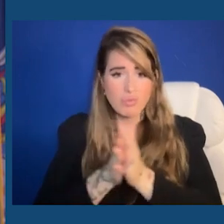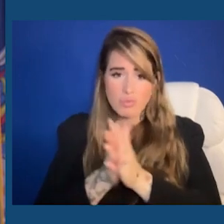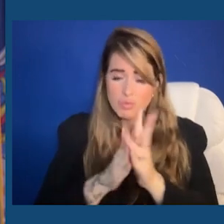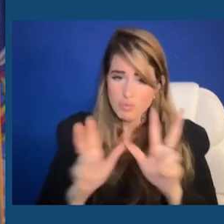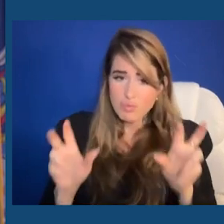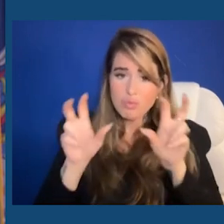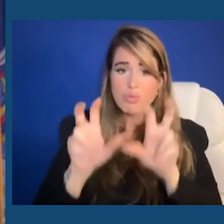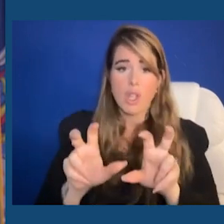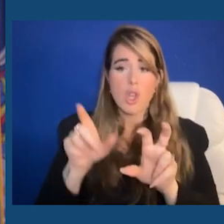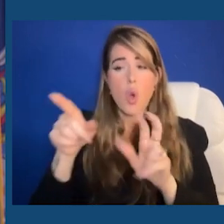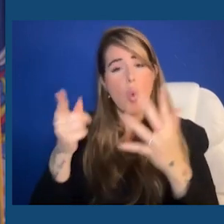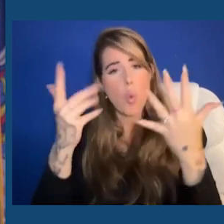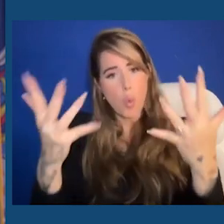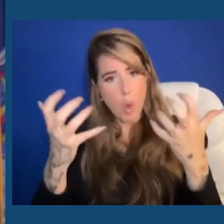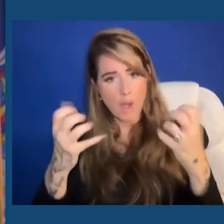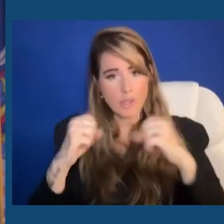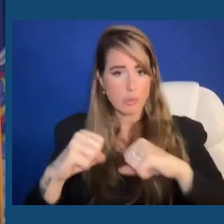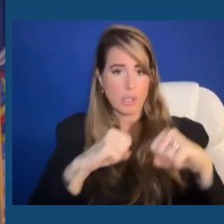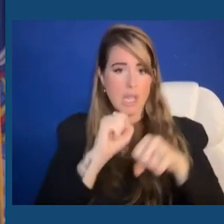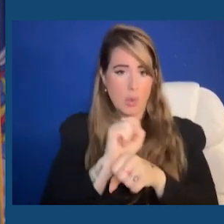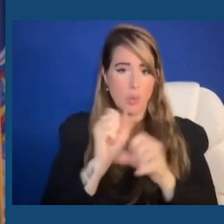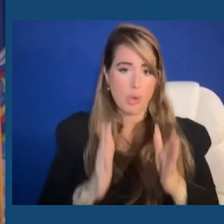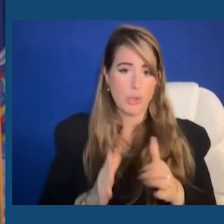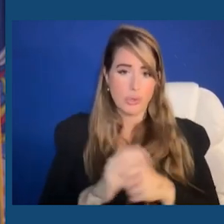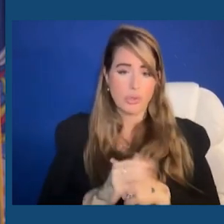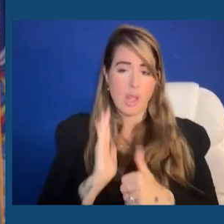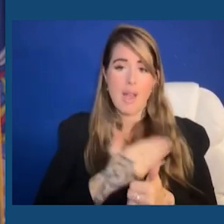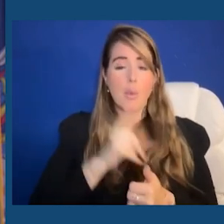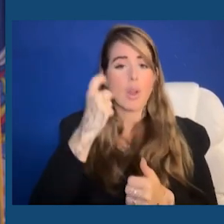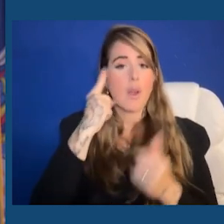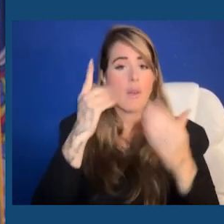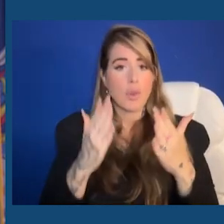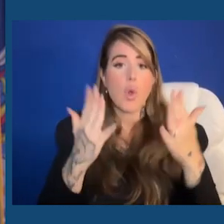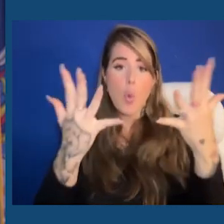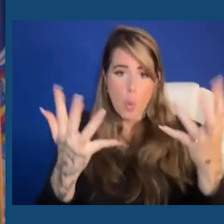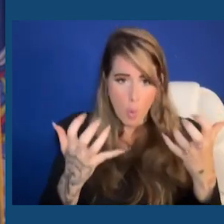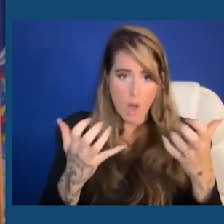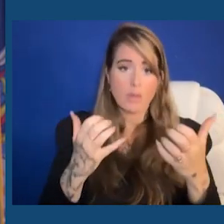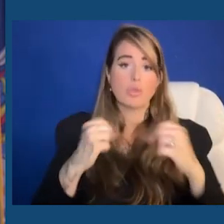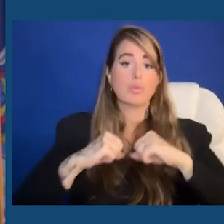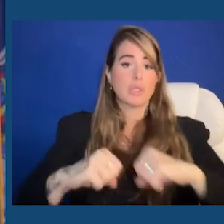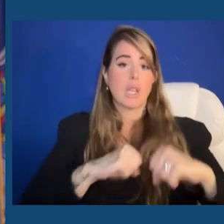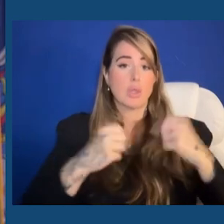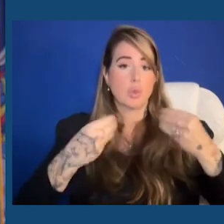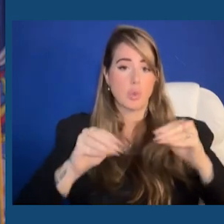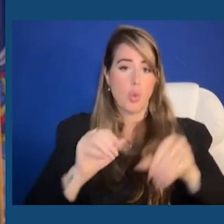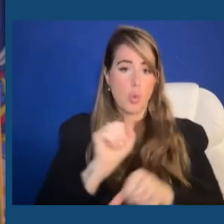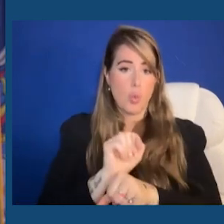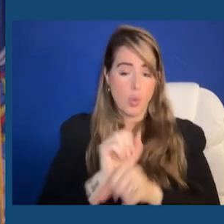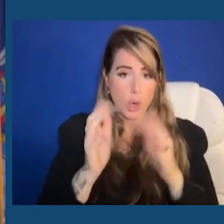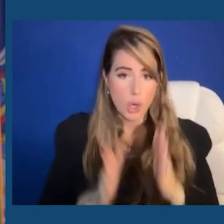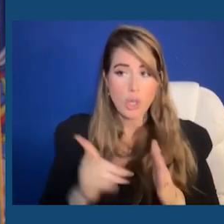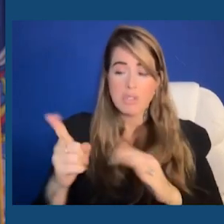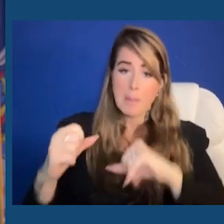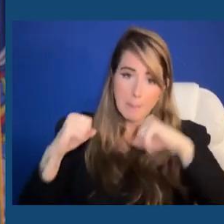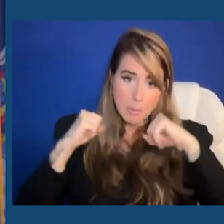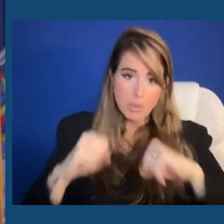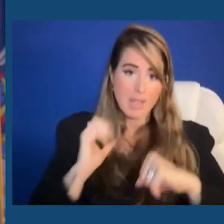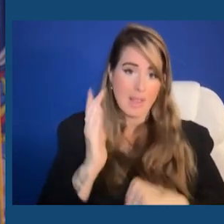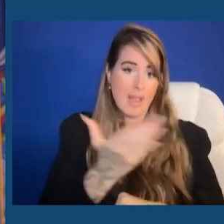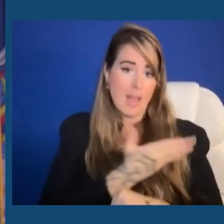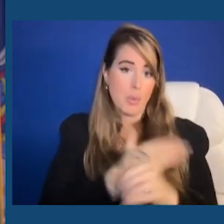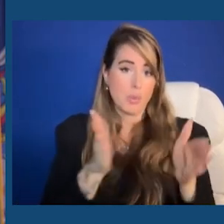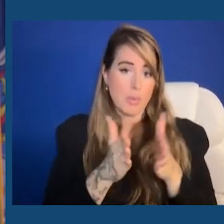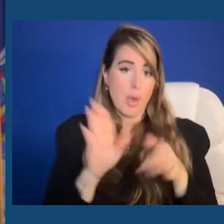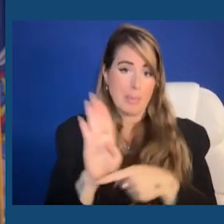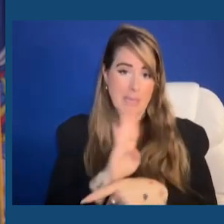in protecting our workers, in protecting our retail workers, in protecting our small